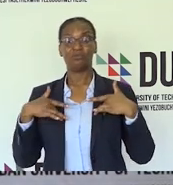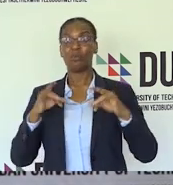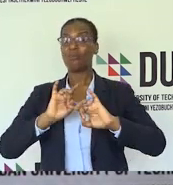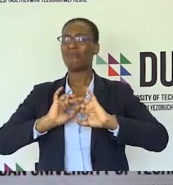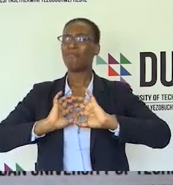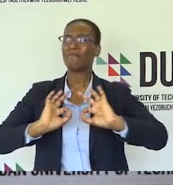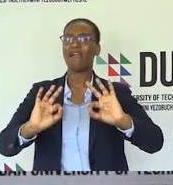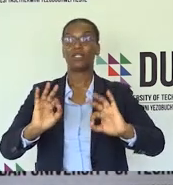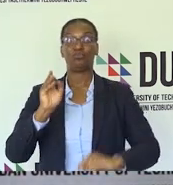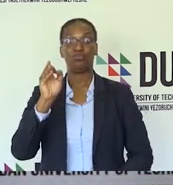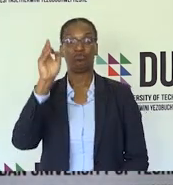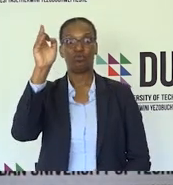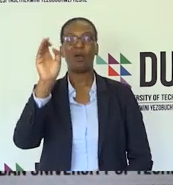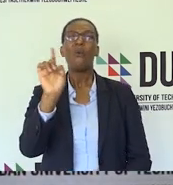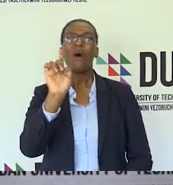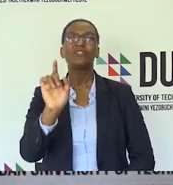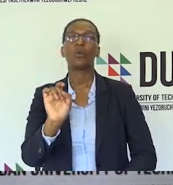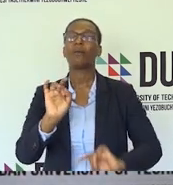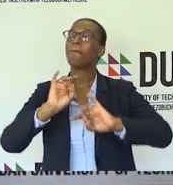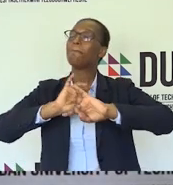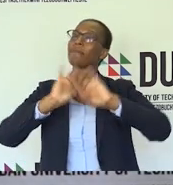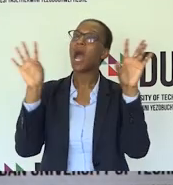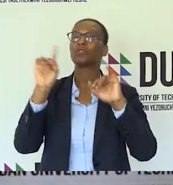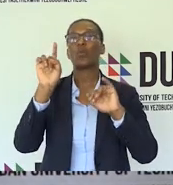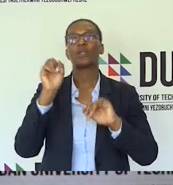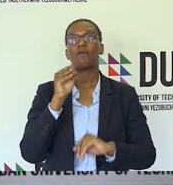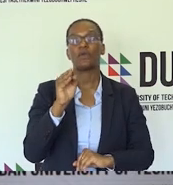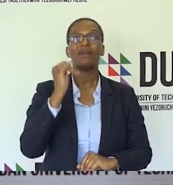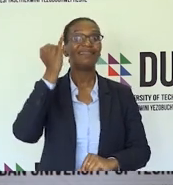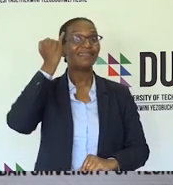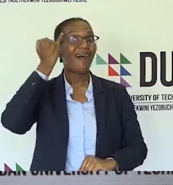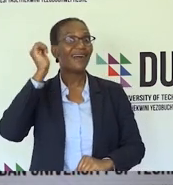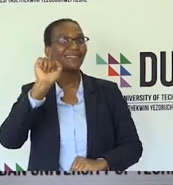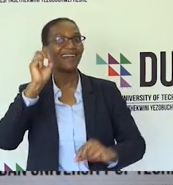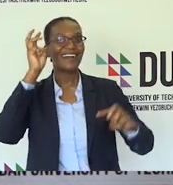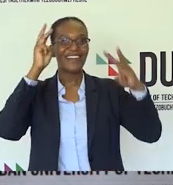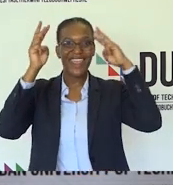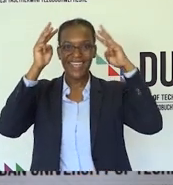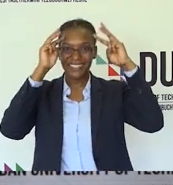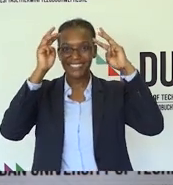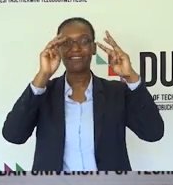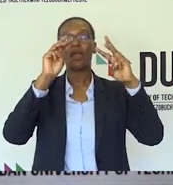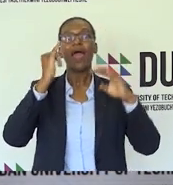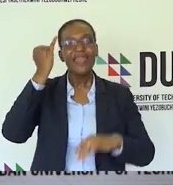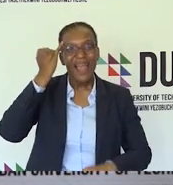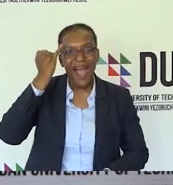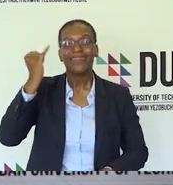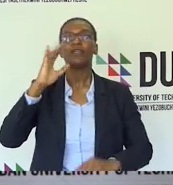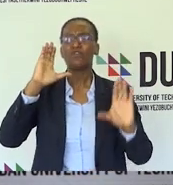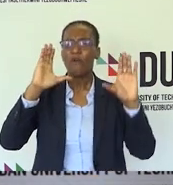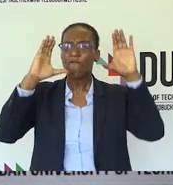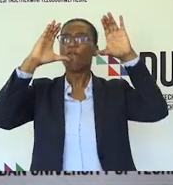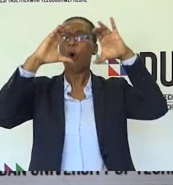future. What will brighten your future are ideas, creativity, and innovations